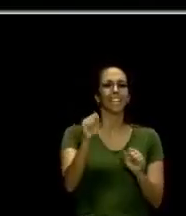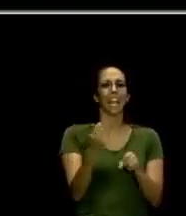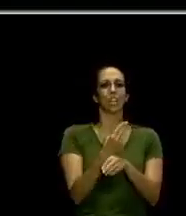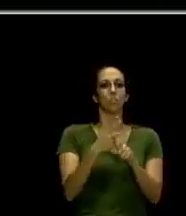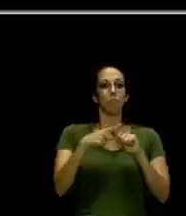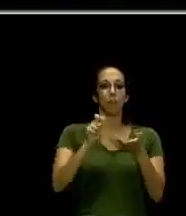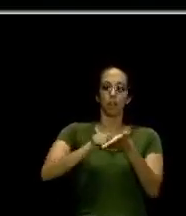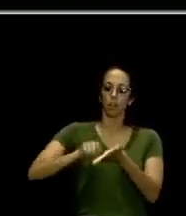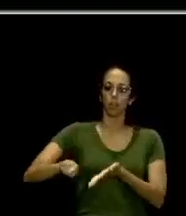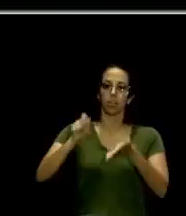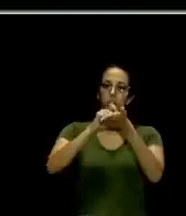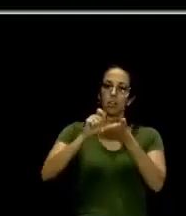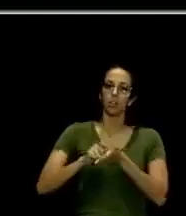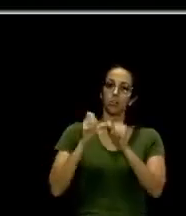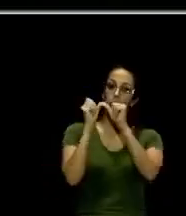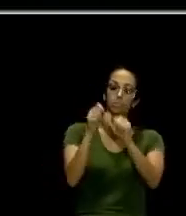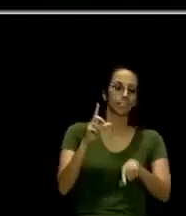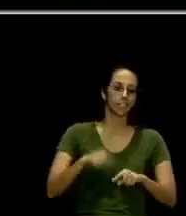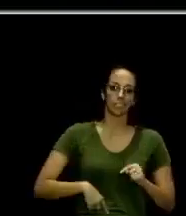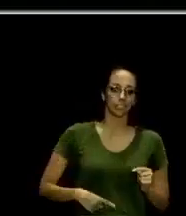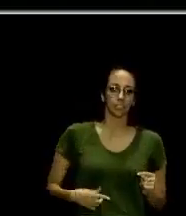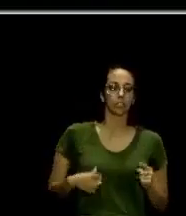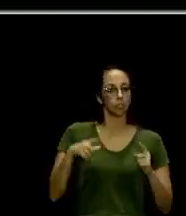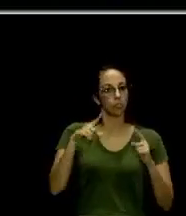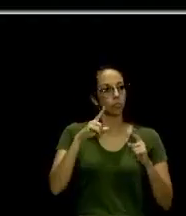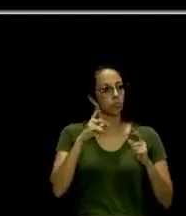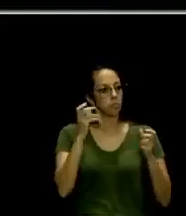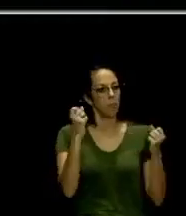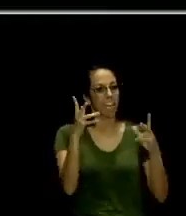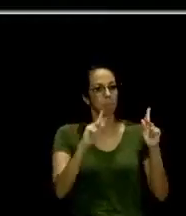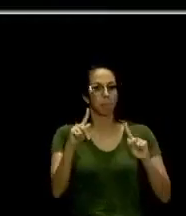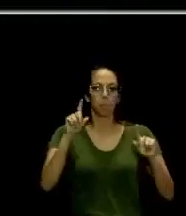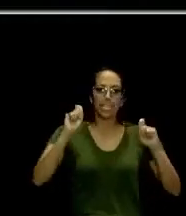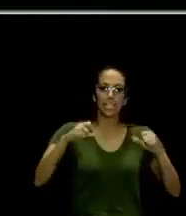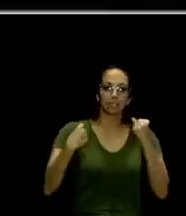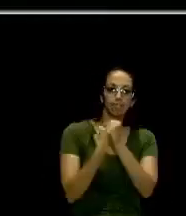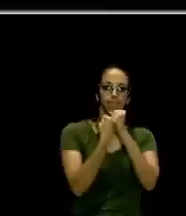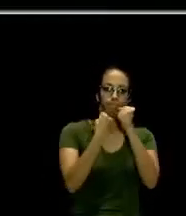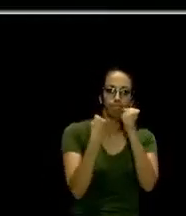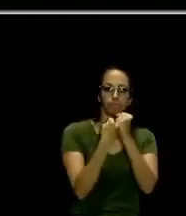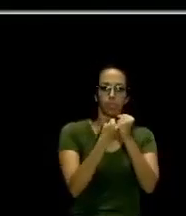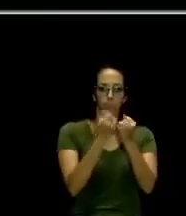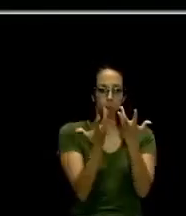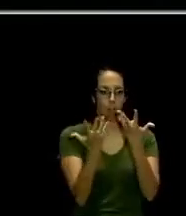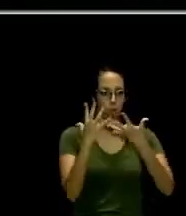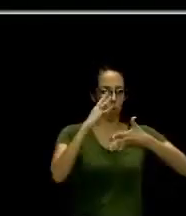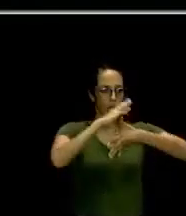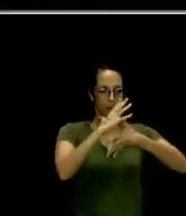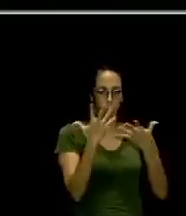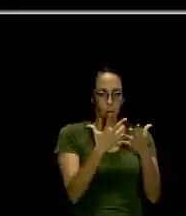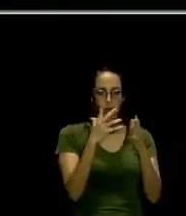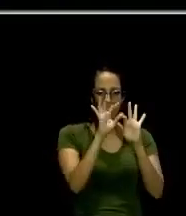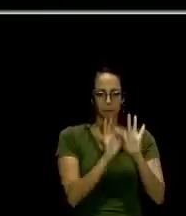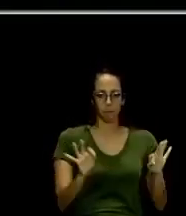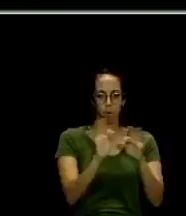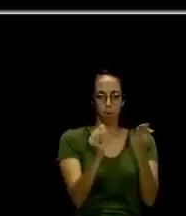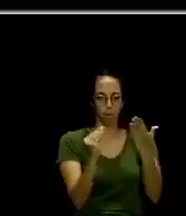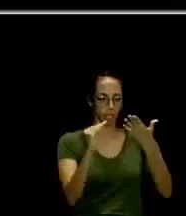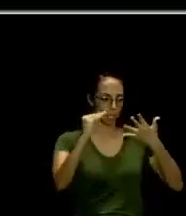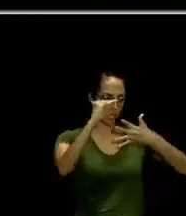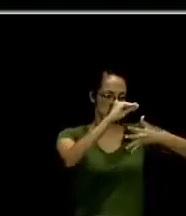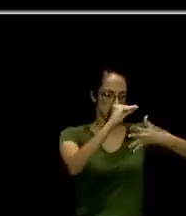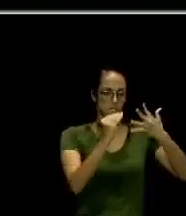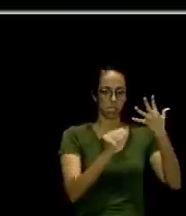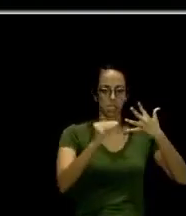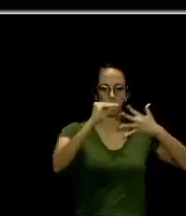And so folks have to really advocate and prioritize and vocalize what is important, what needs